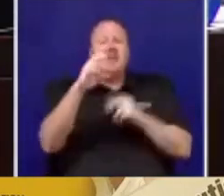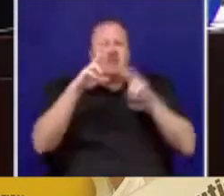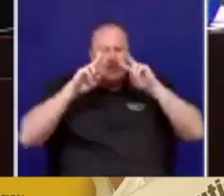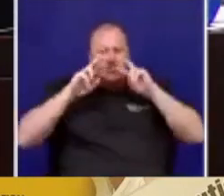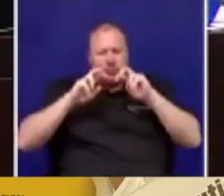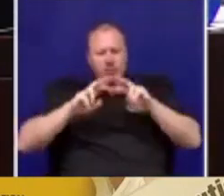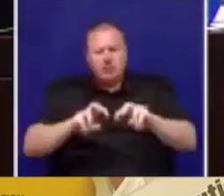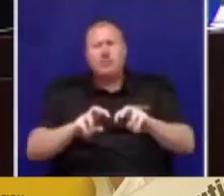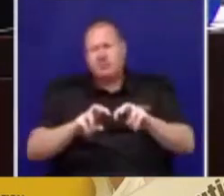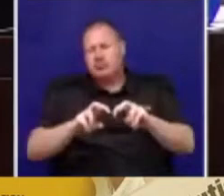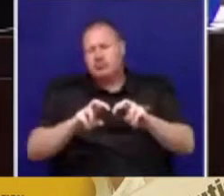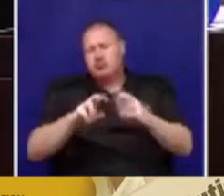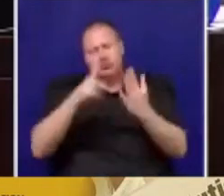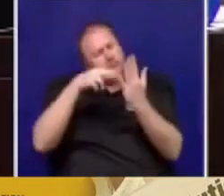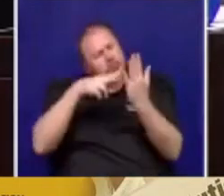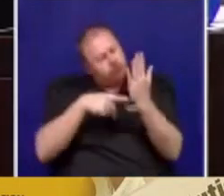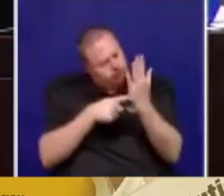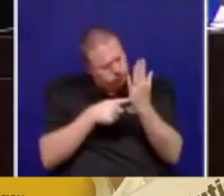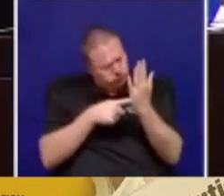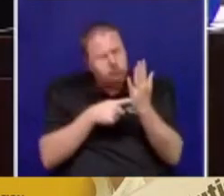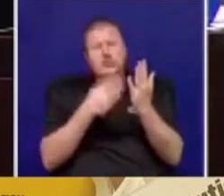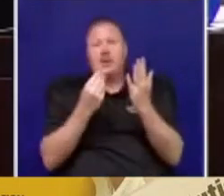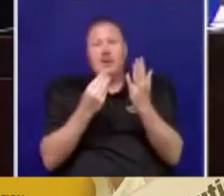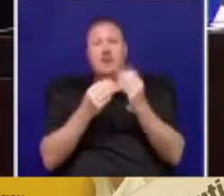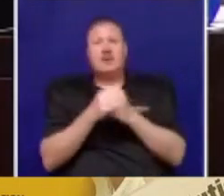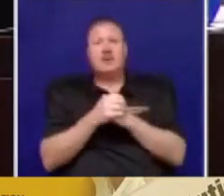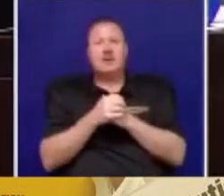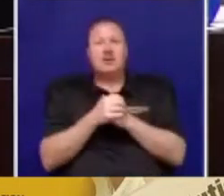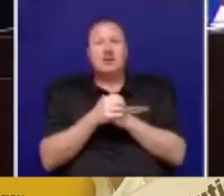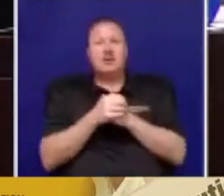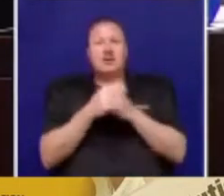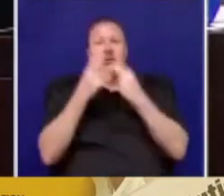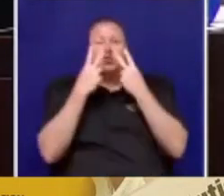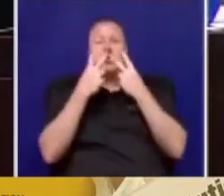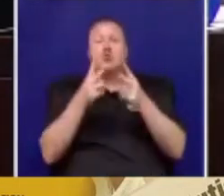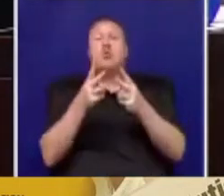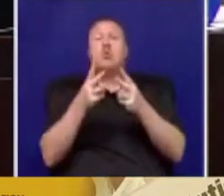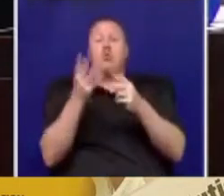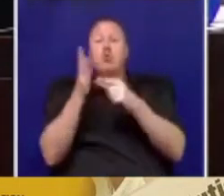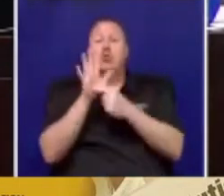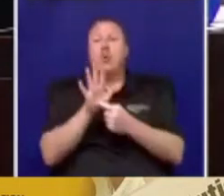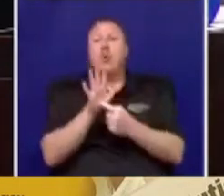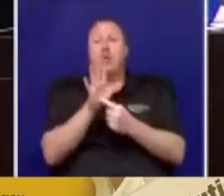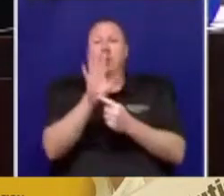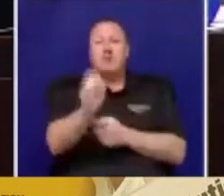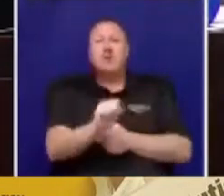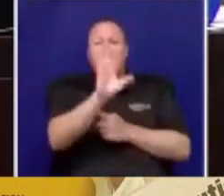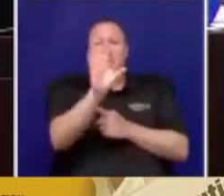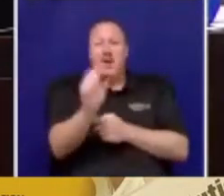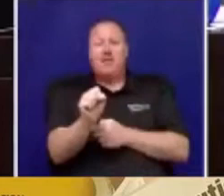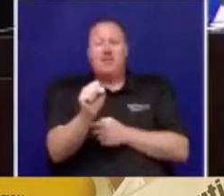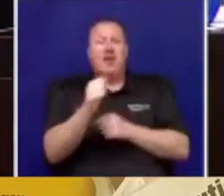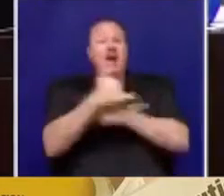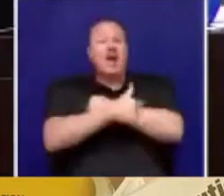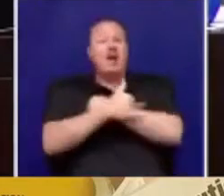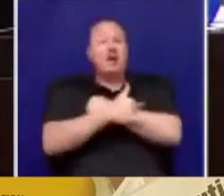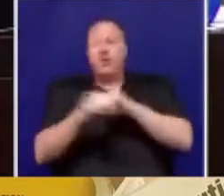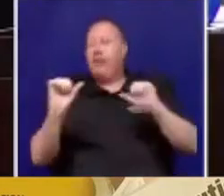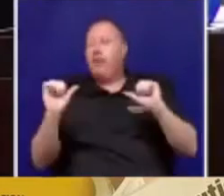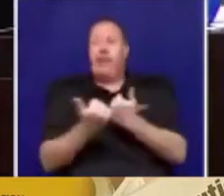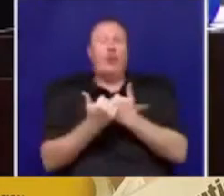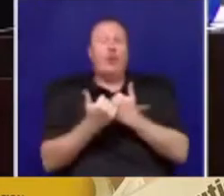and really studying the numbers, we saw that it shows South Africa is a great country with